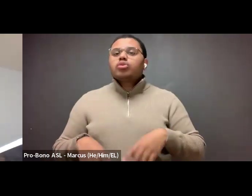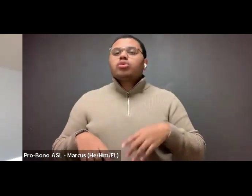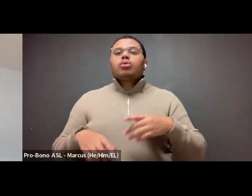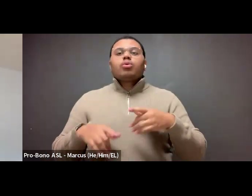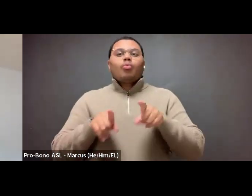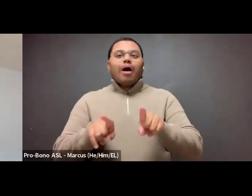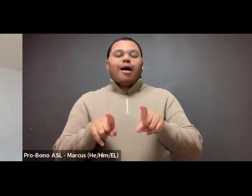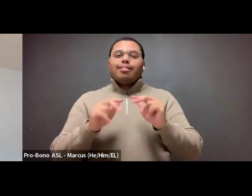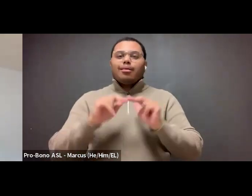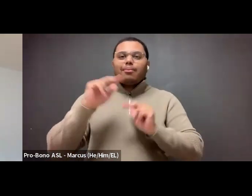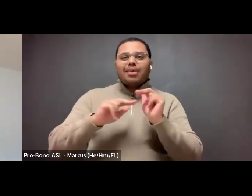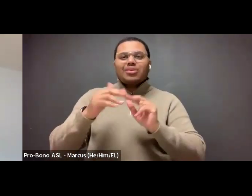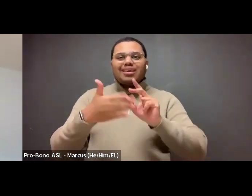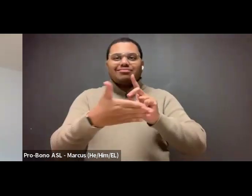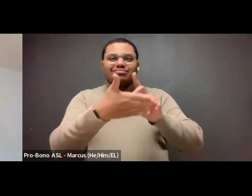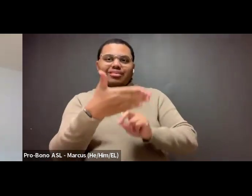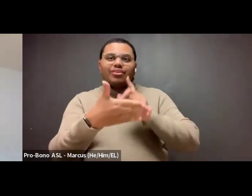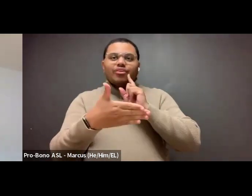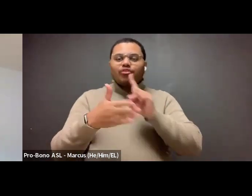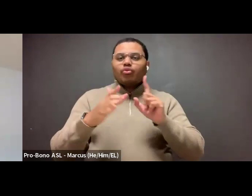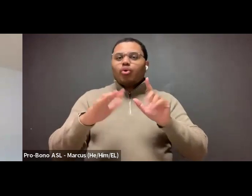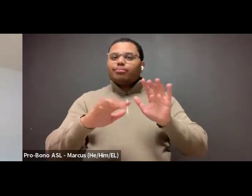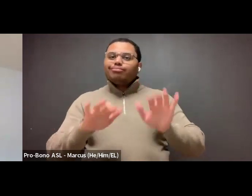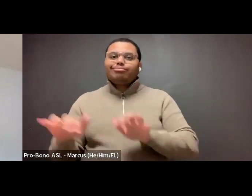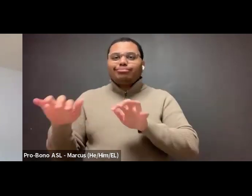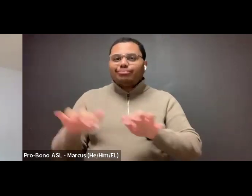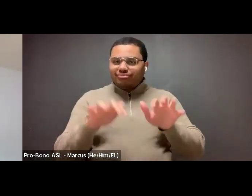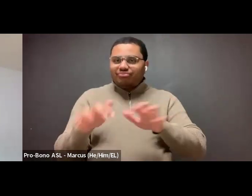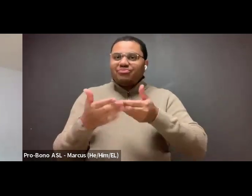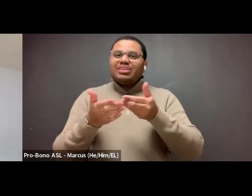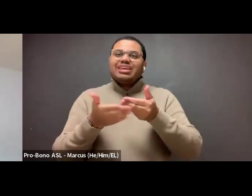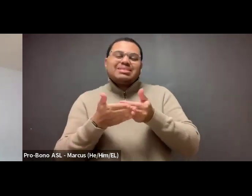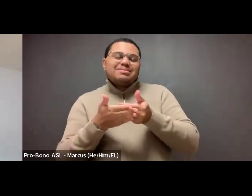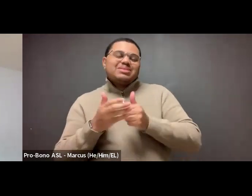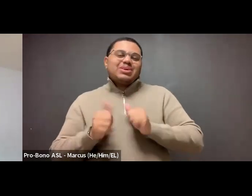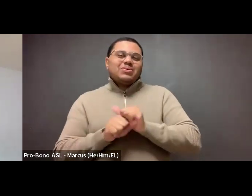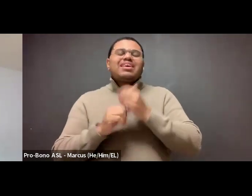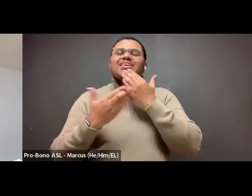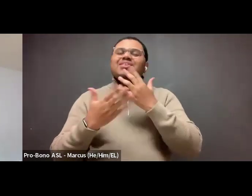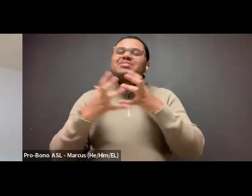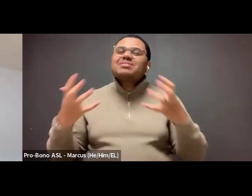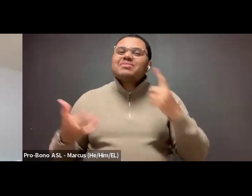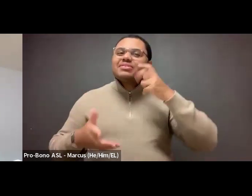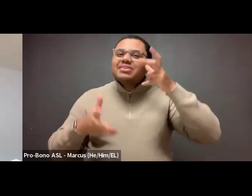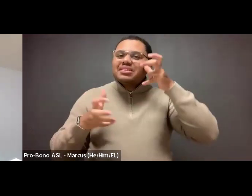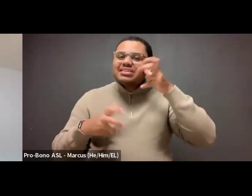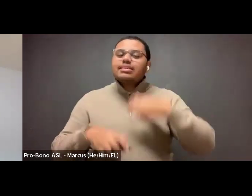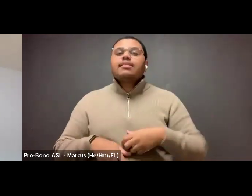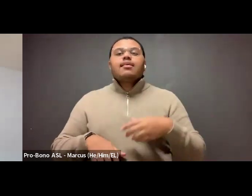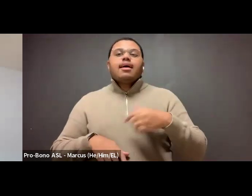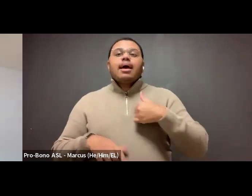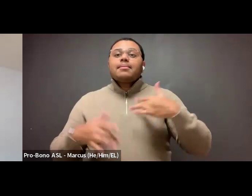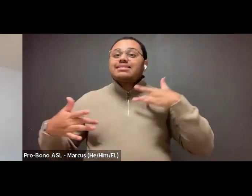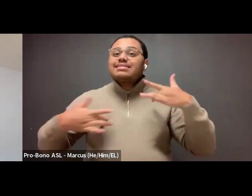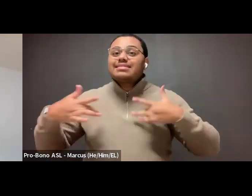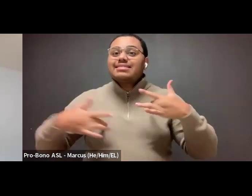while building choreography and doing intimacy work. So thank you so much for listening. And I'm